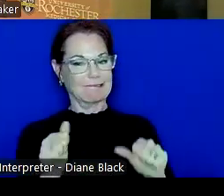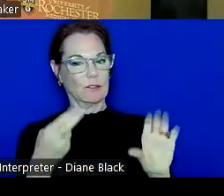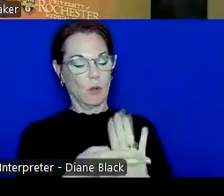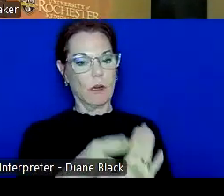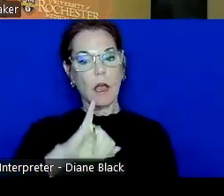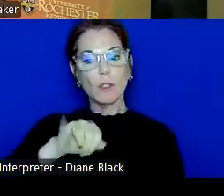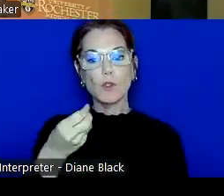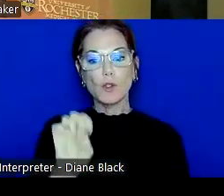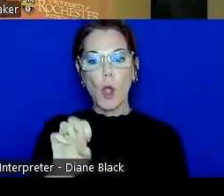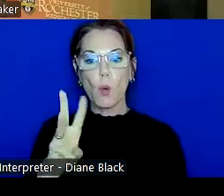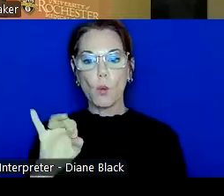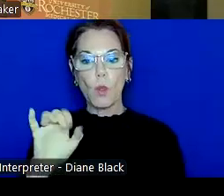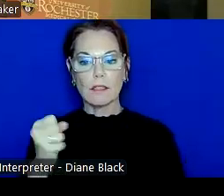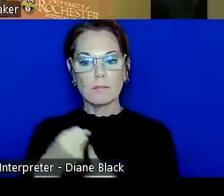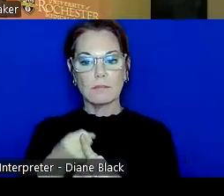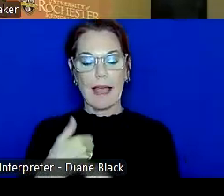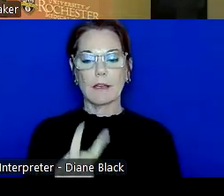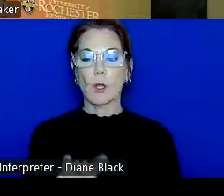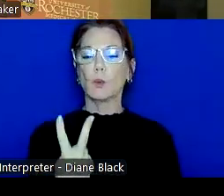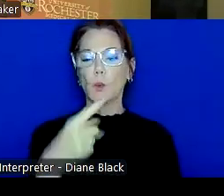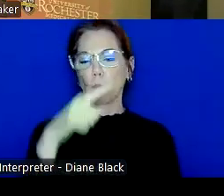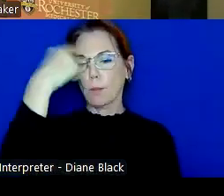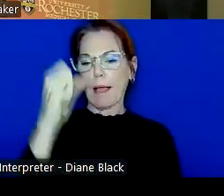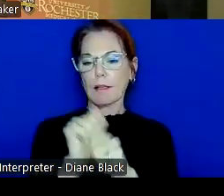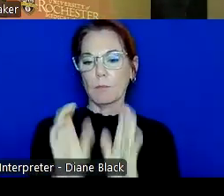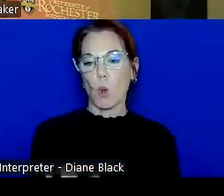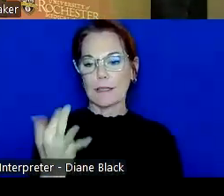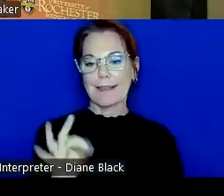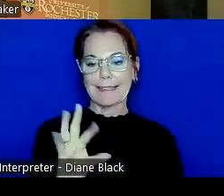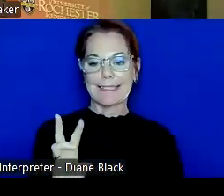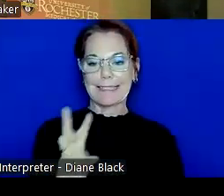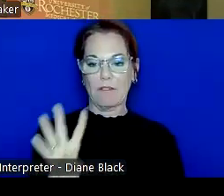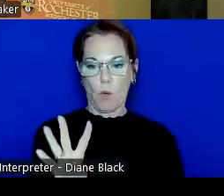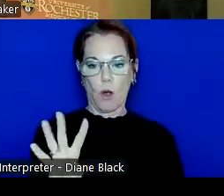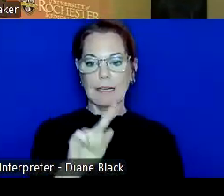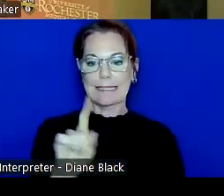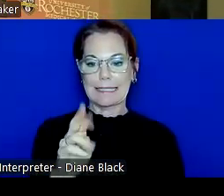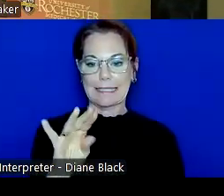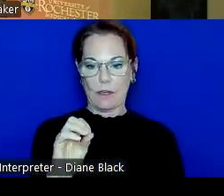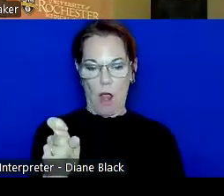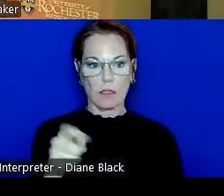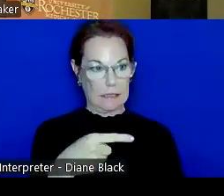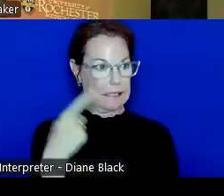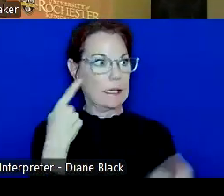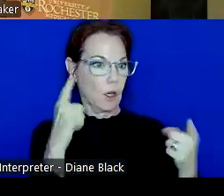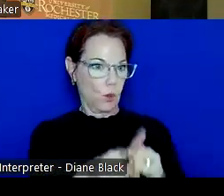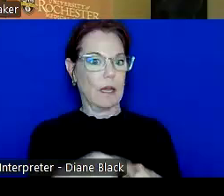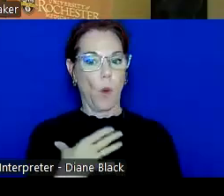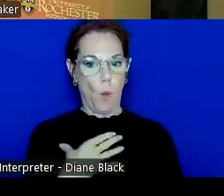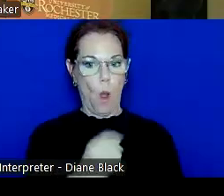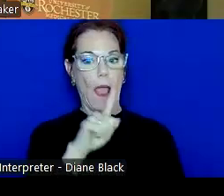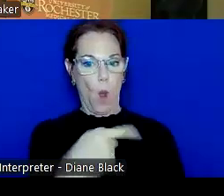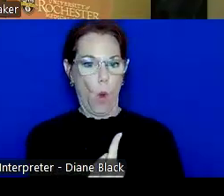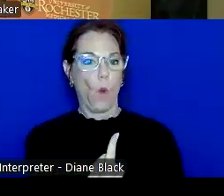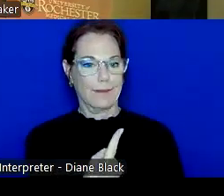Wilson, who had 2 Black employees at Xerox in 1964 and agreed to a whites-only clause on his home in Brighton at